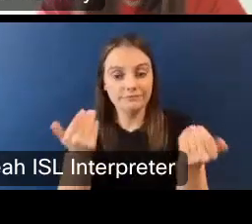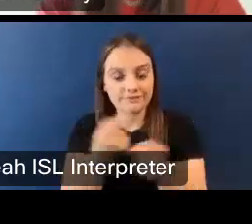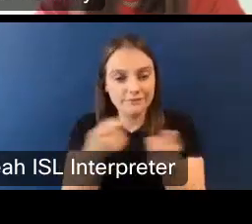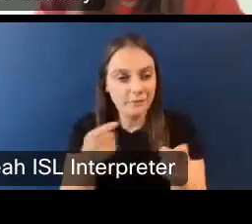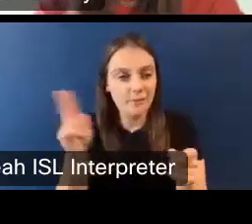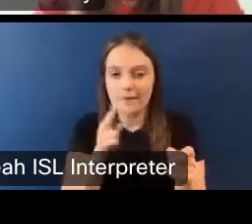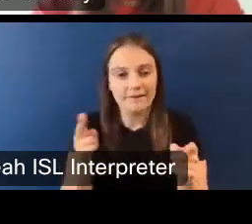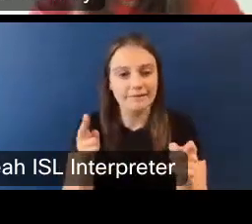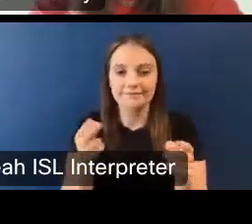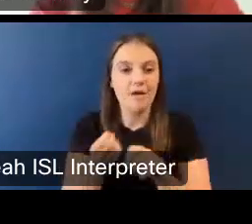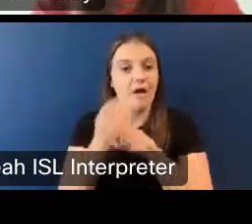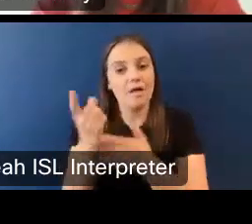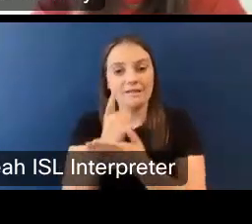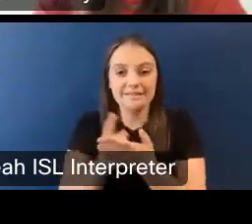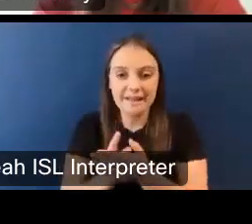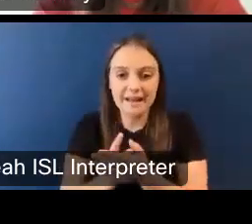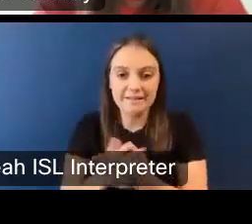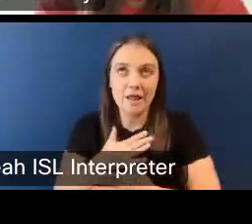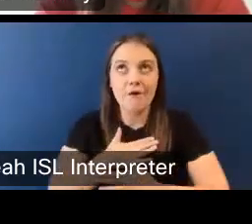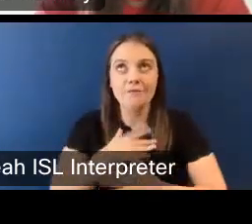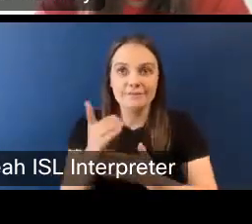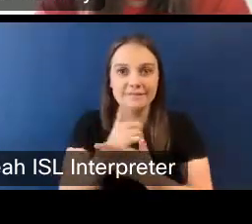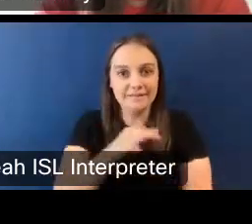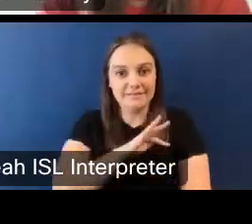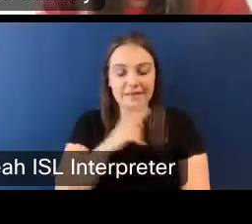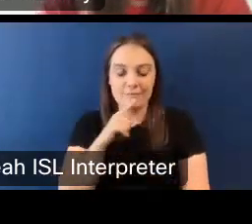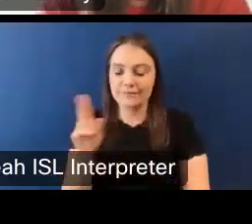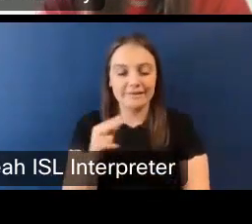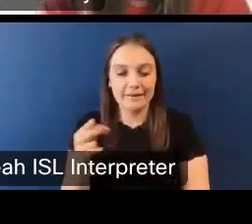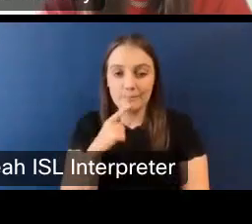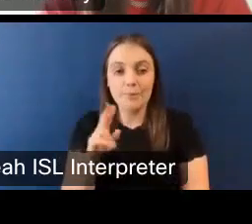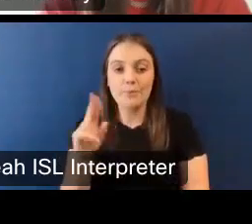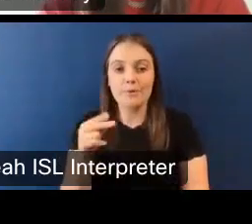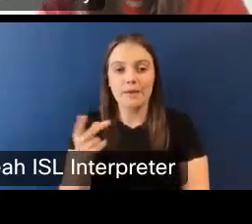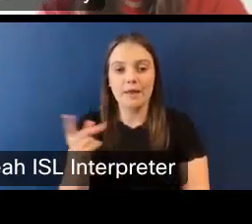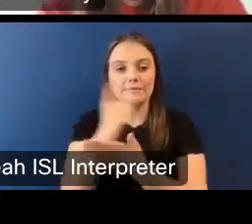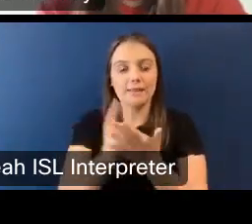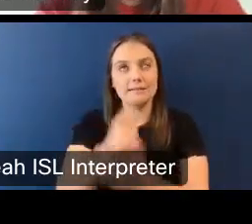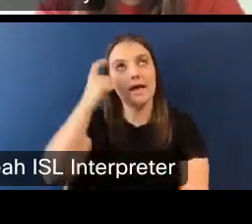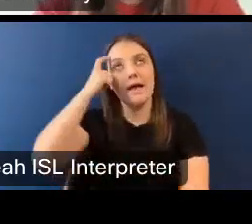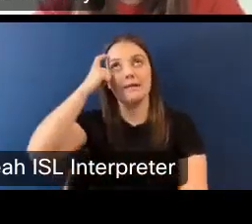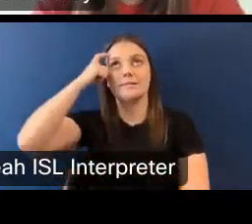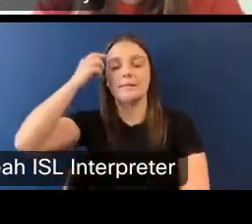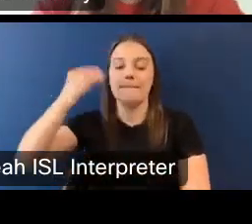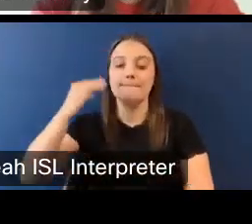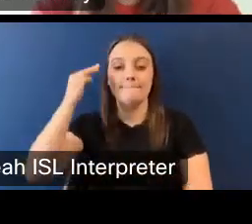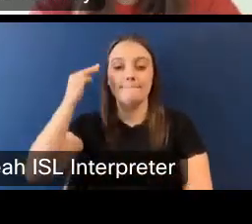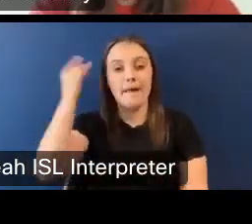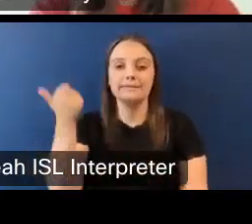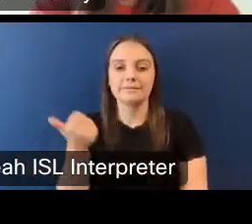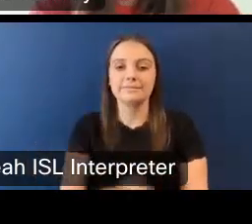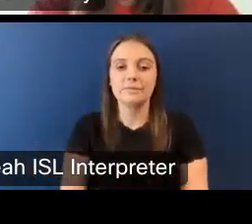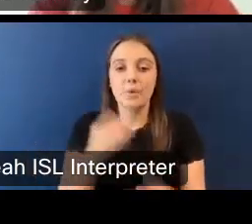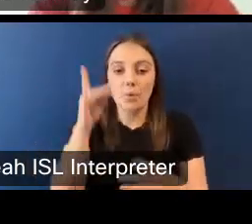designers, unfortunately, as much and all as I'd love to be one, but we can all have a design mindset, and that's what we're hoping that you will have by the end